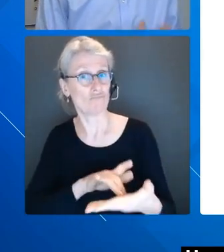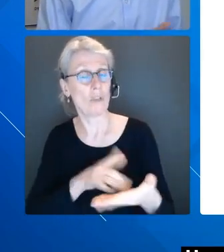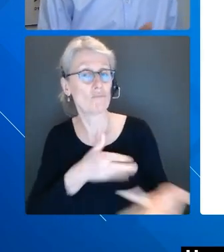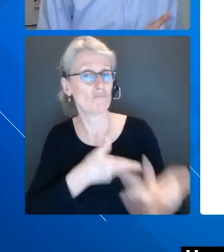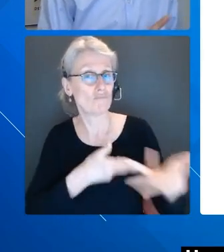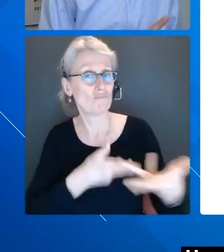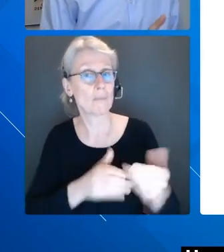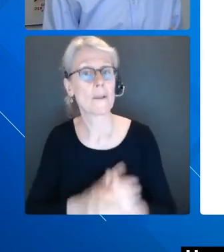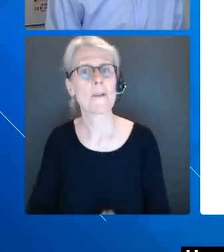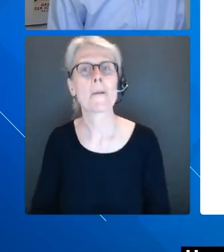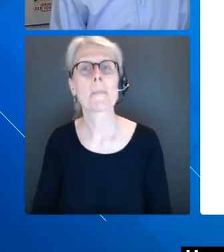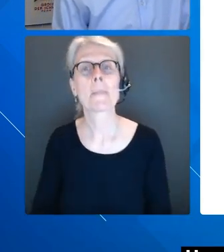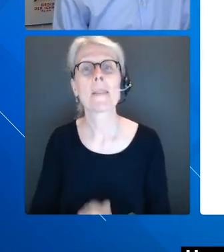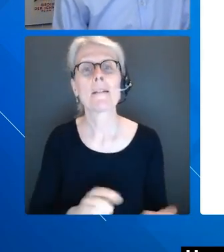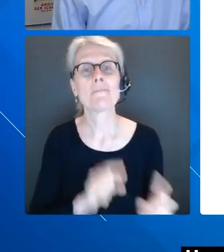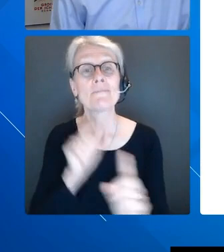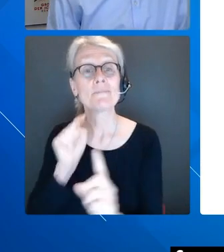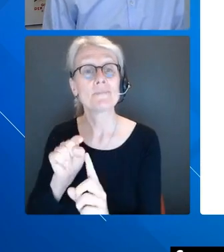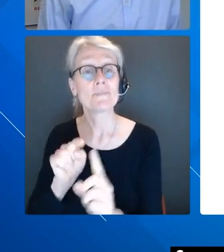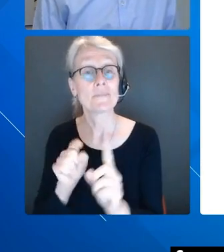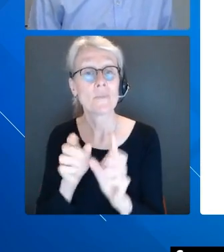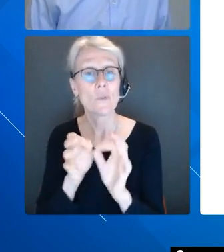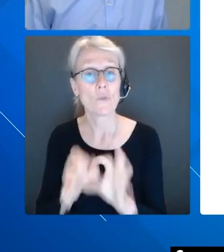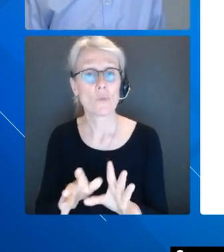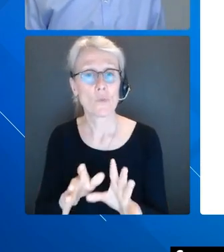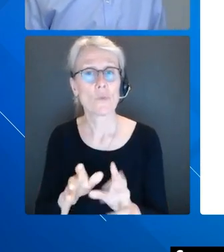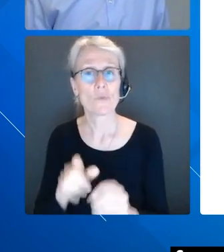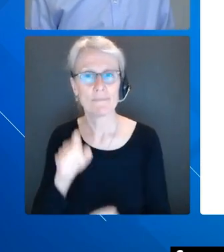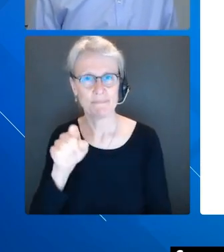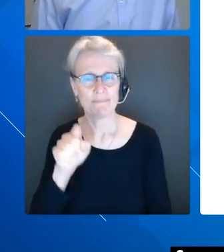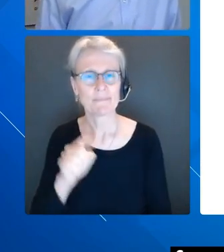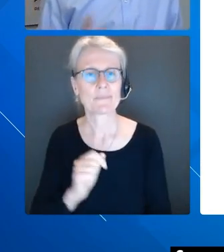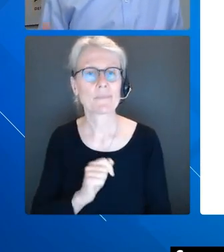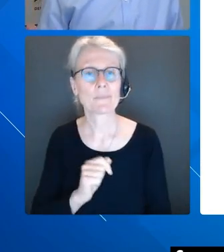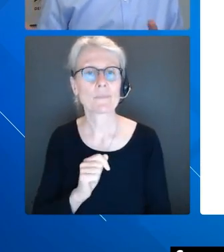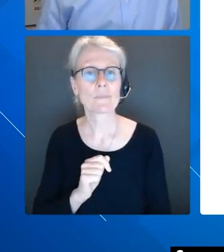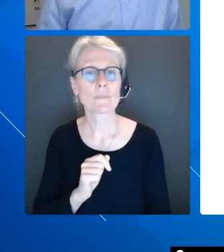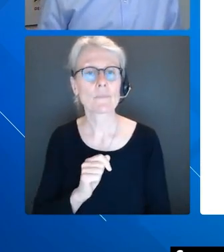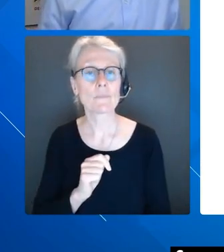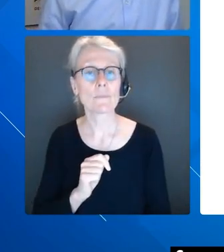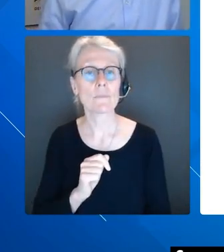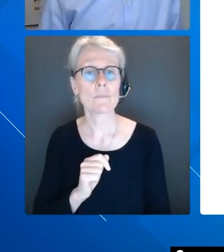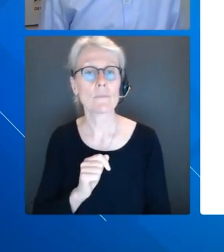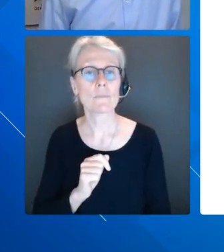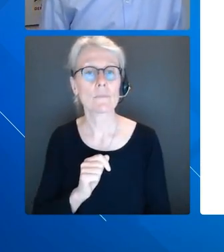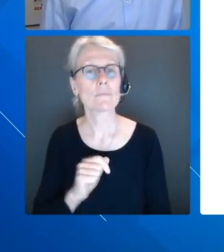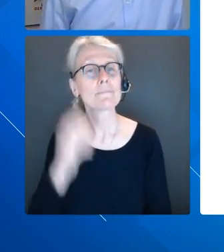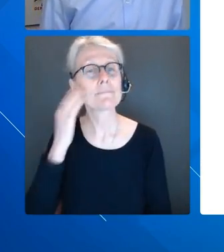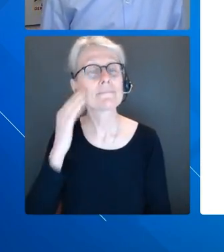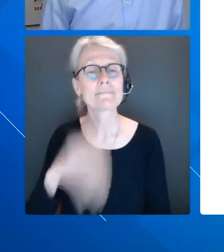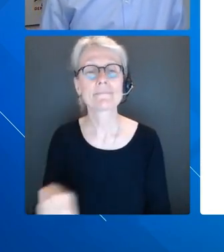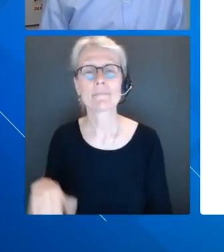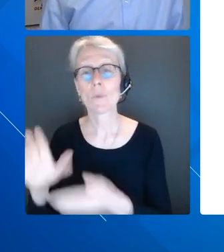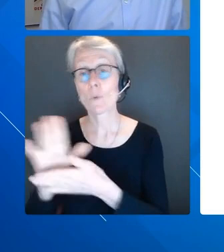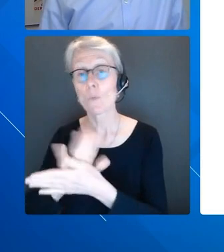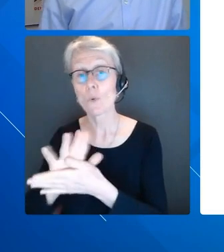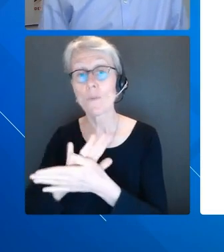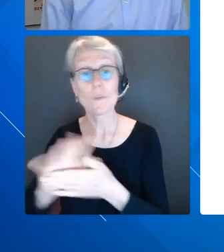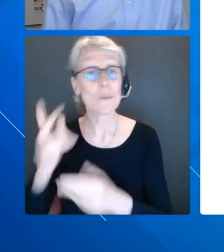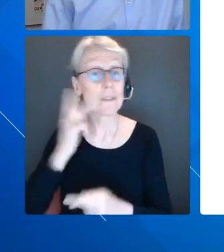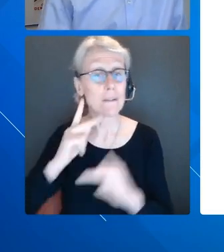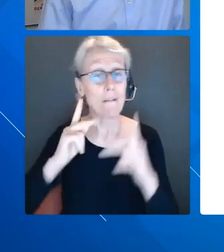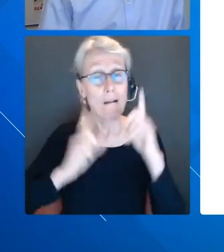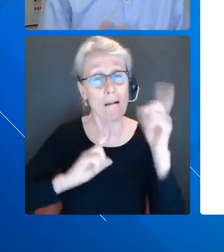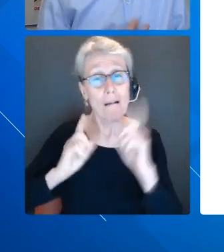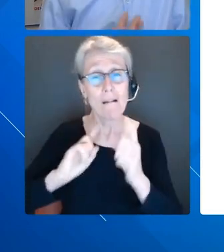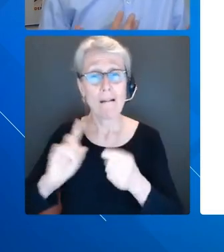So to go back to our sign language interpreter slides from a couple ago, think about a book versus a movie. A movie shows emotions and details.